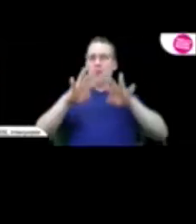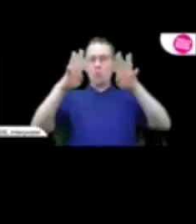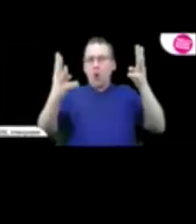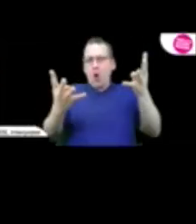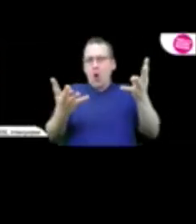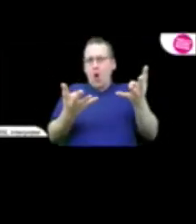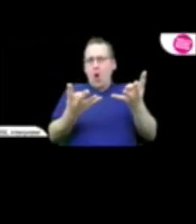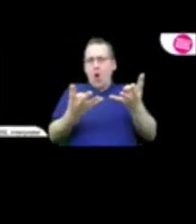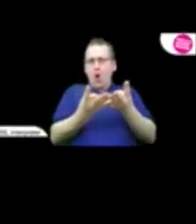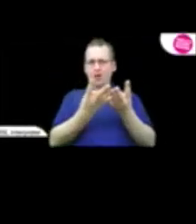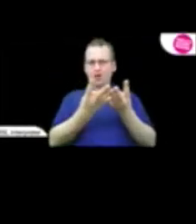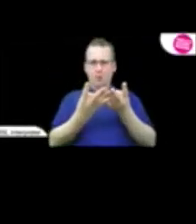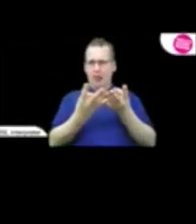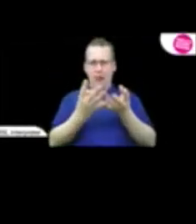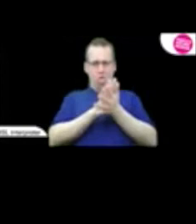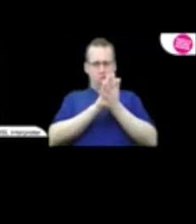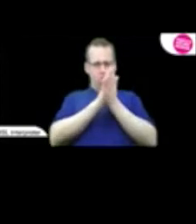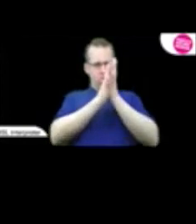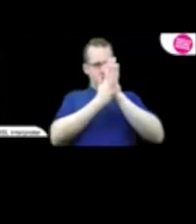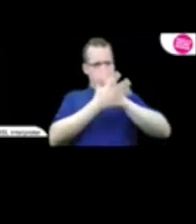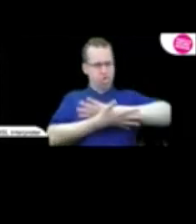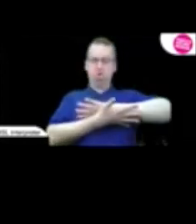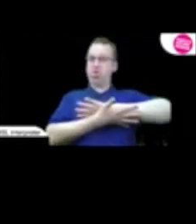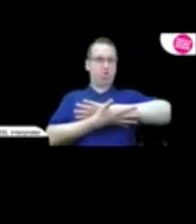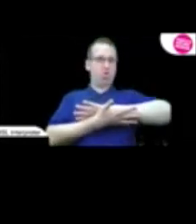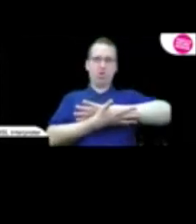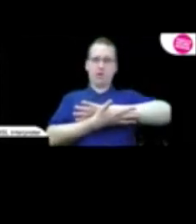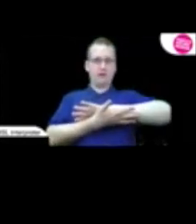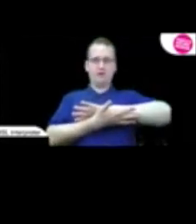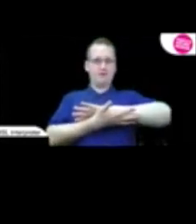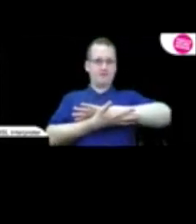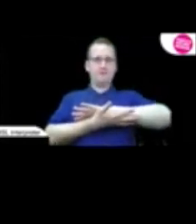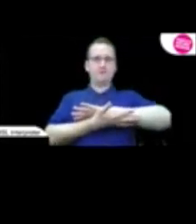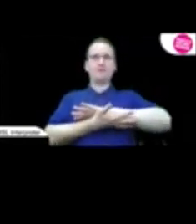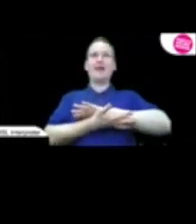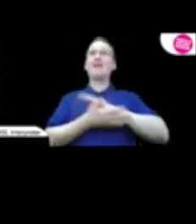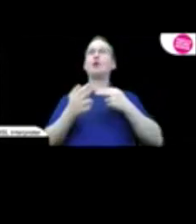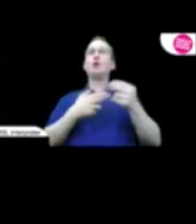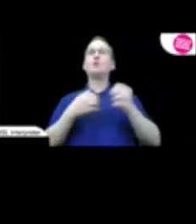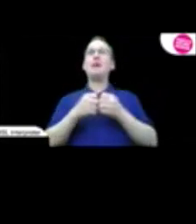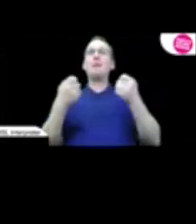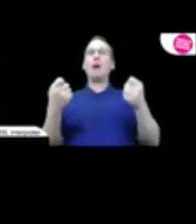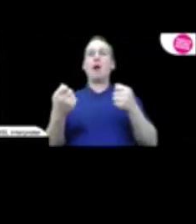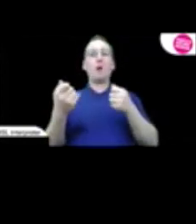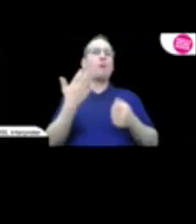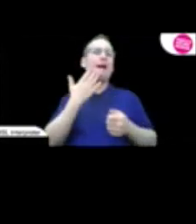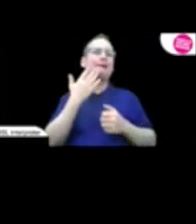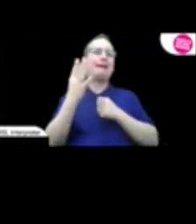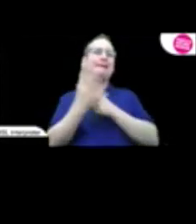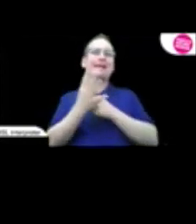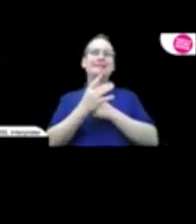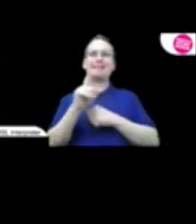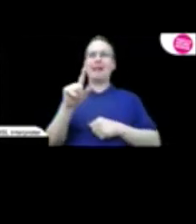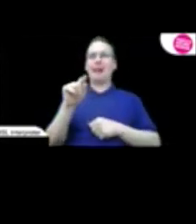turned upside down. And then this newspaper article from 1911 is